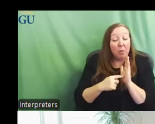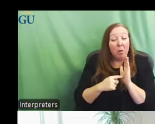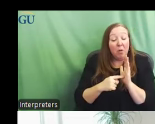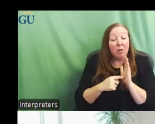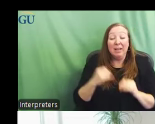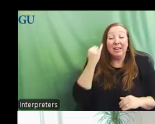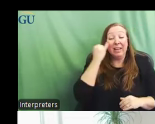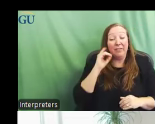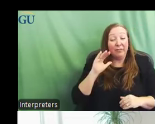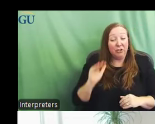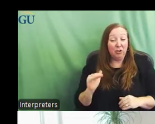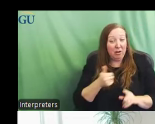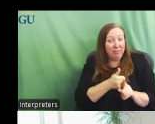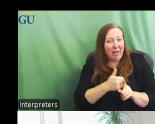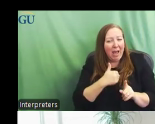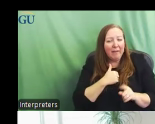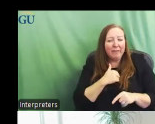those